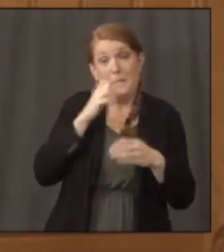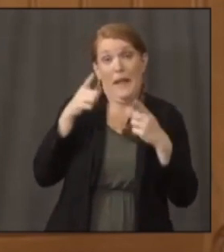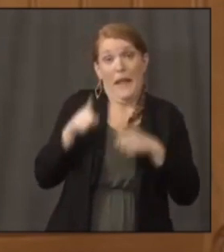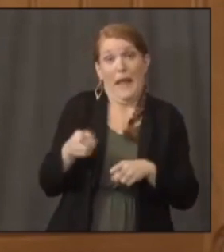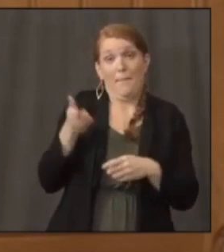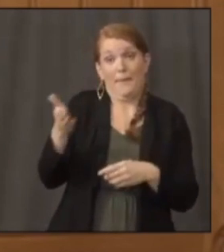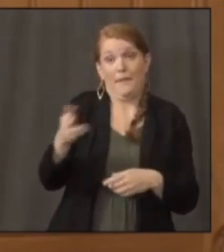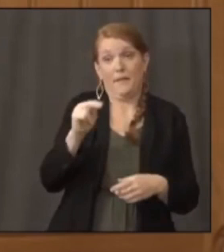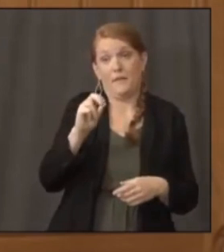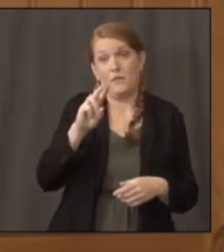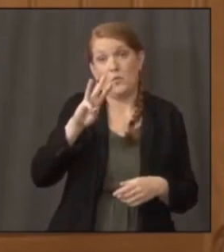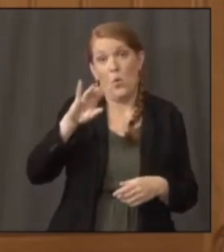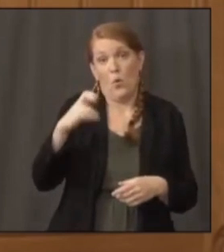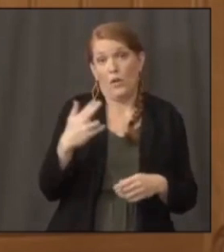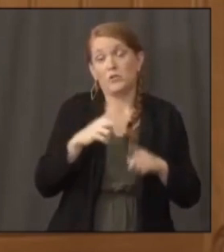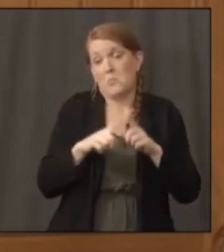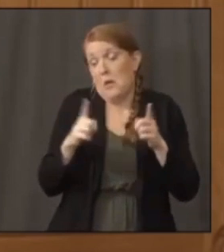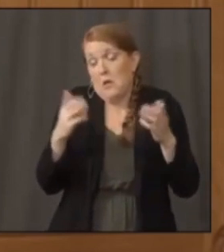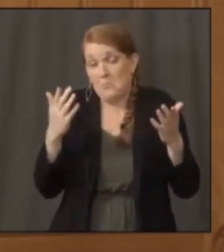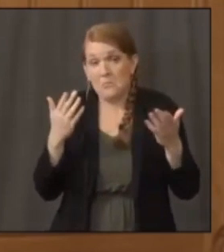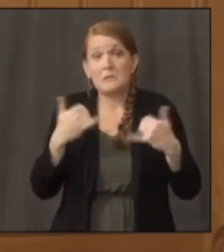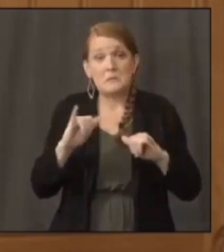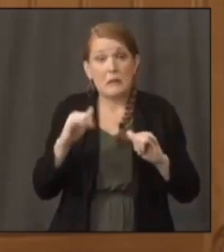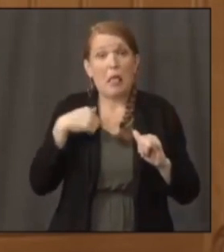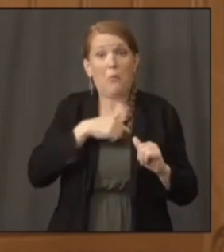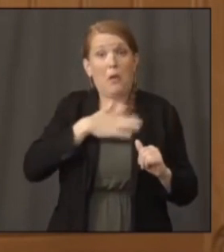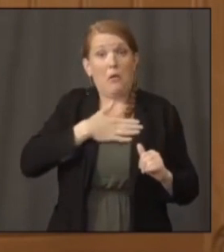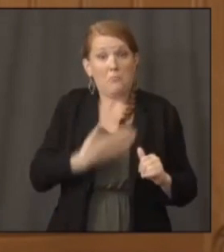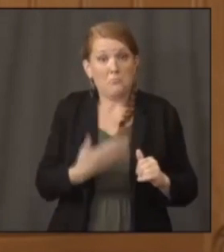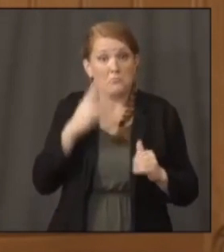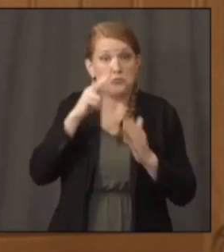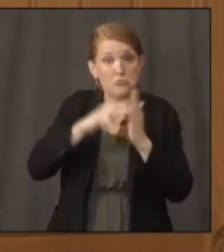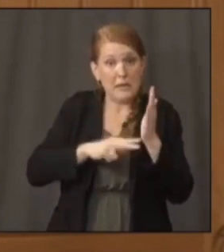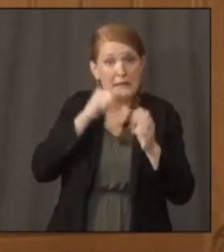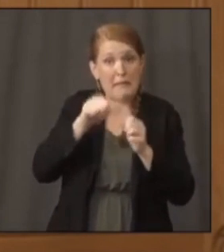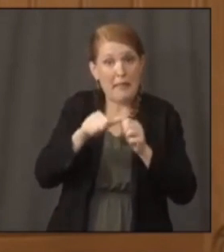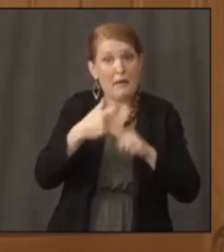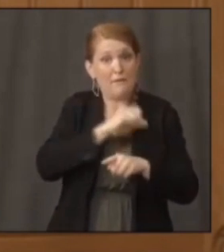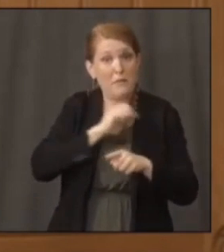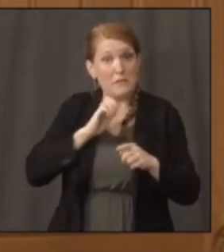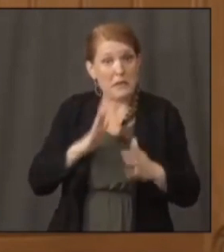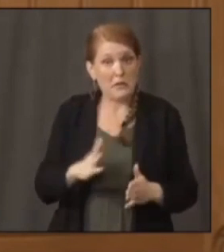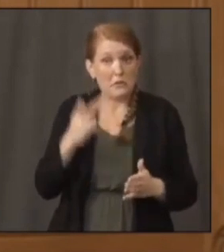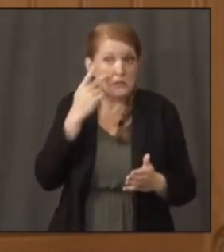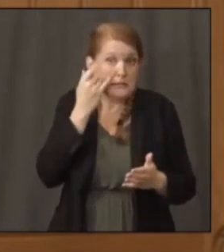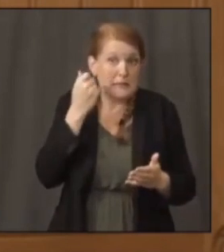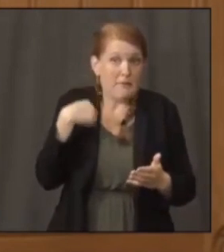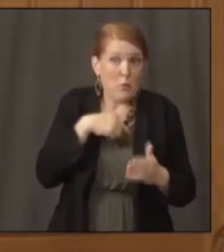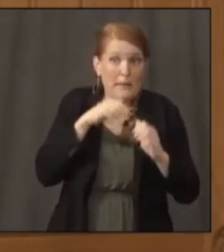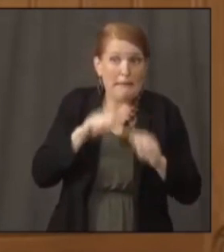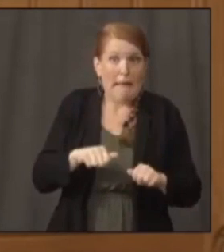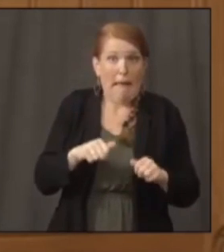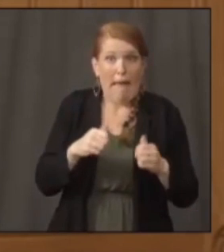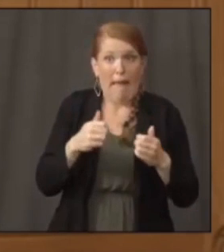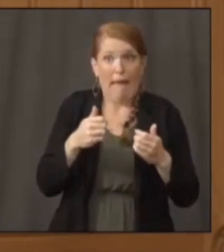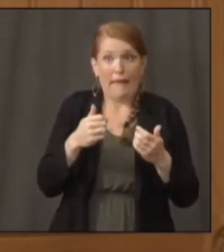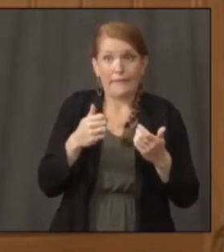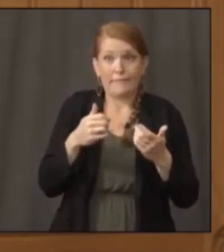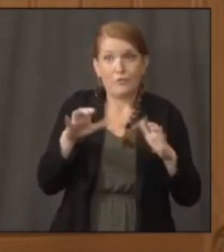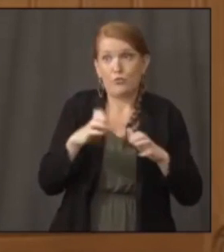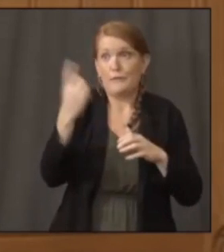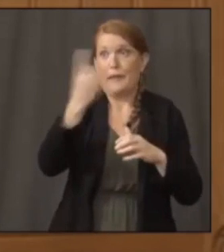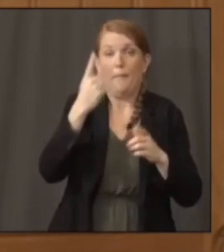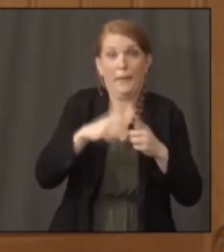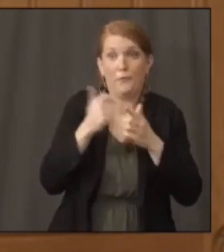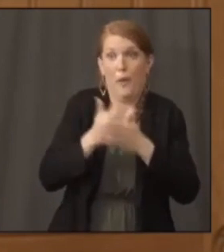said, we'll look at the senator's request and see if there's additional measures that we could take to further clarify that. But at the moment, we